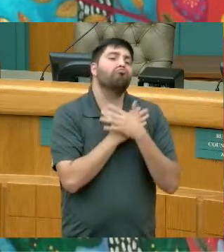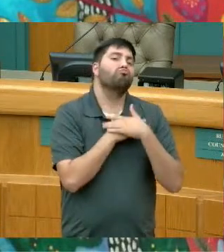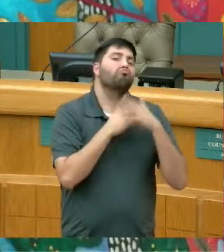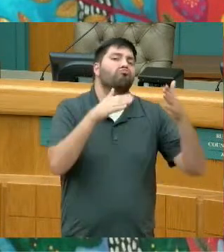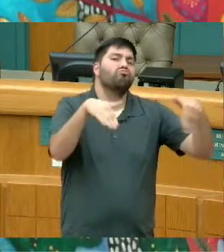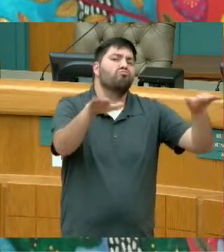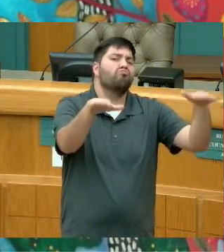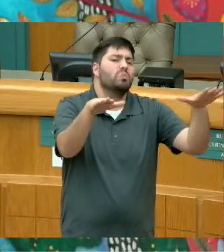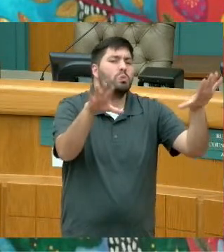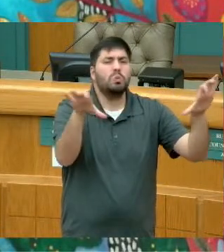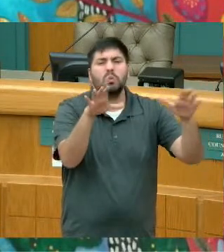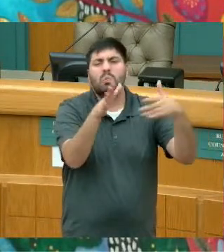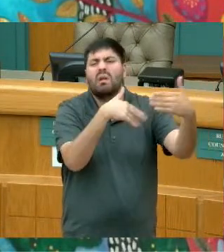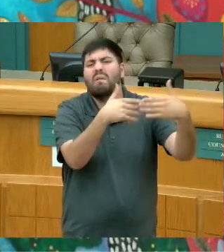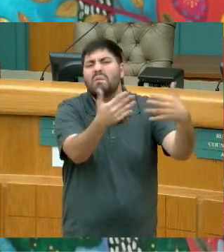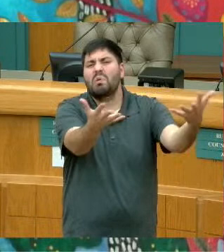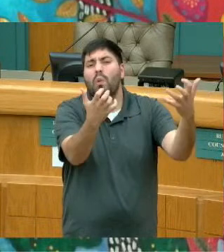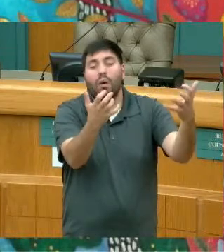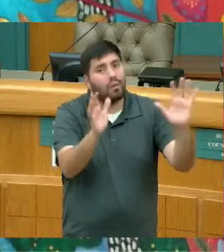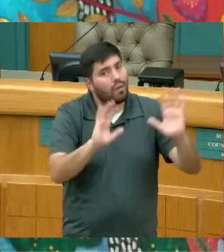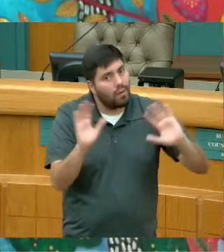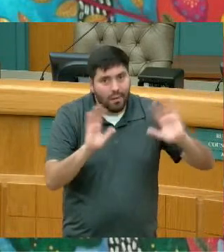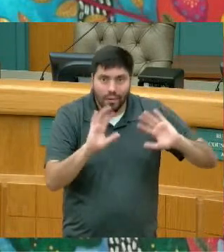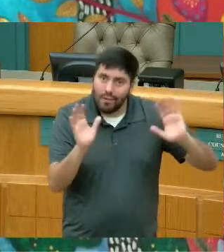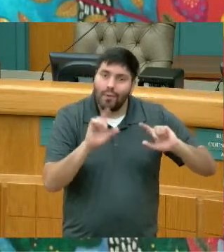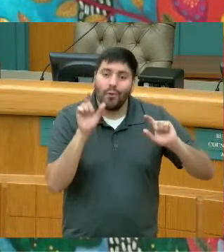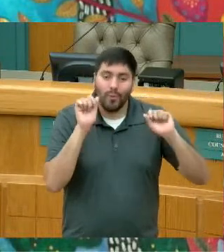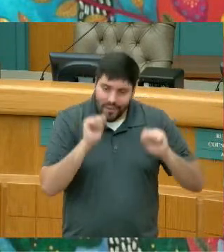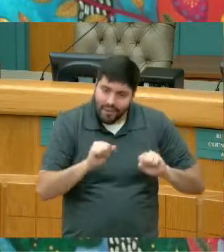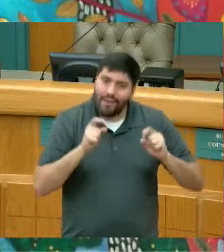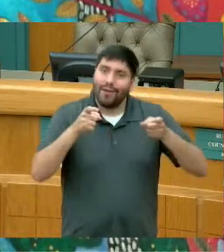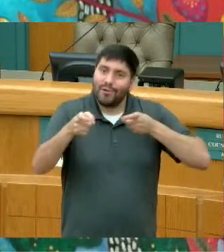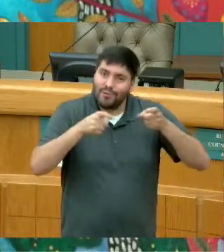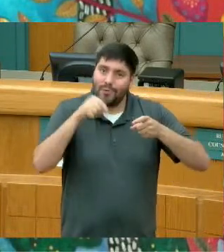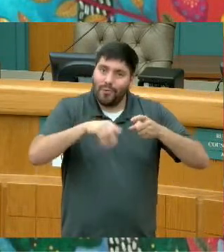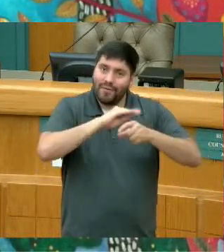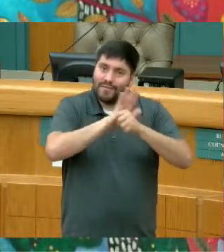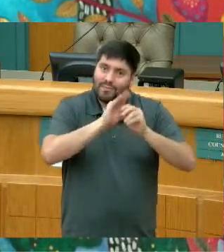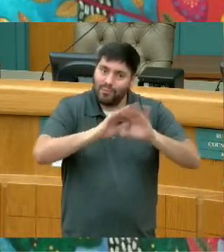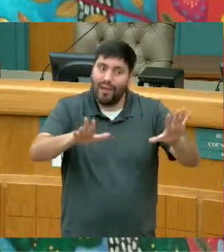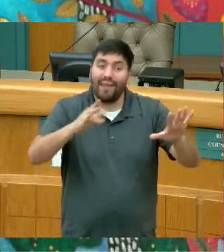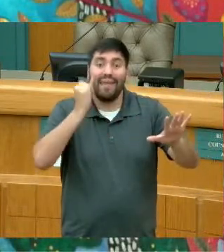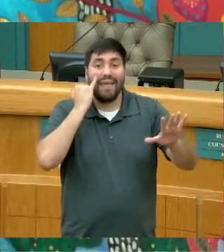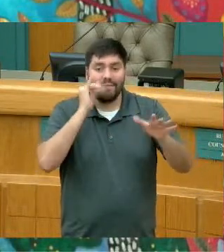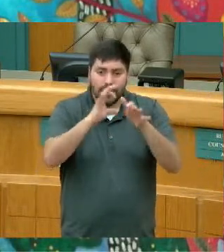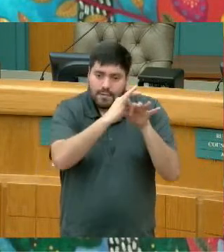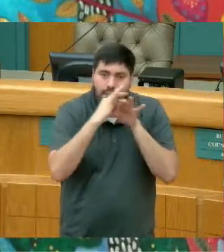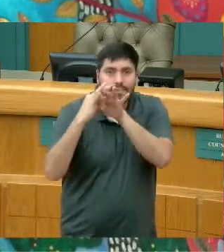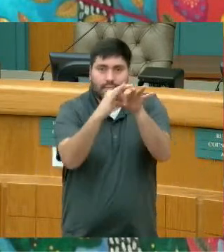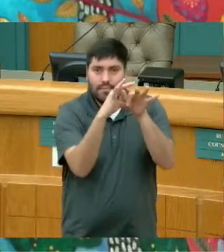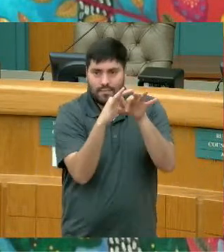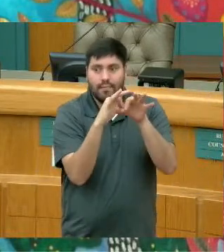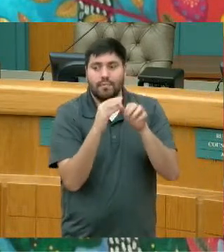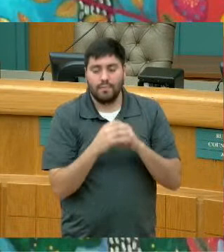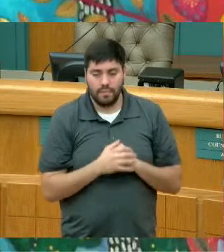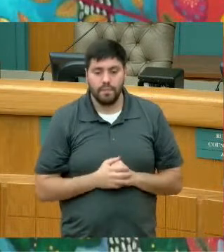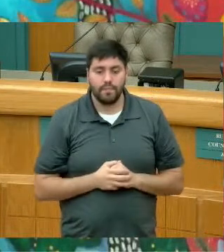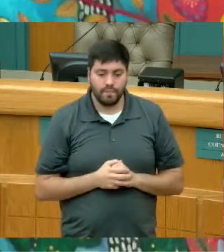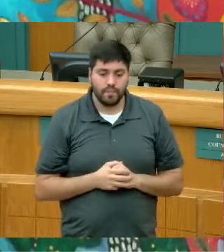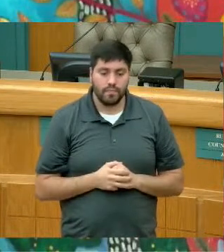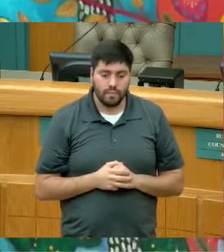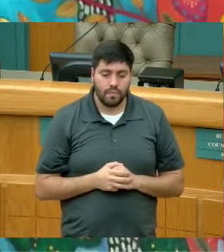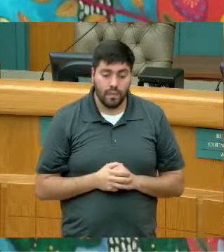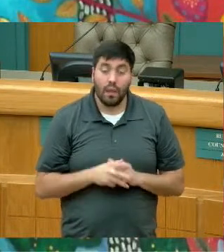working. We can control the spread if we stay unified and together. We can add